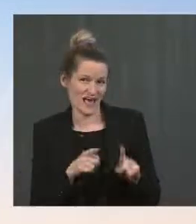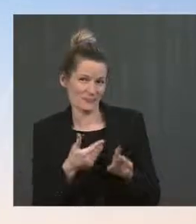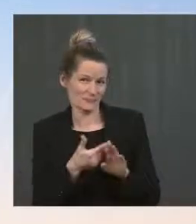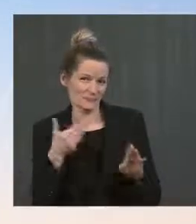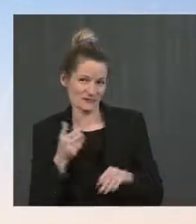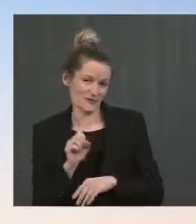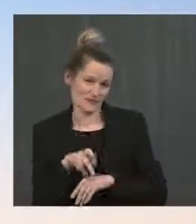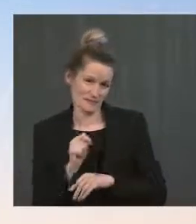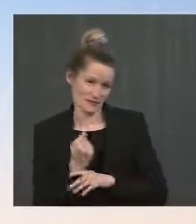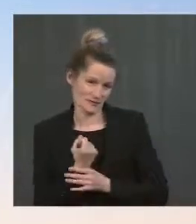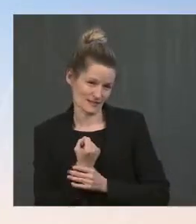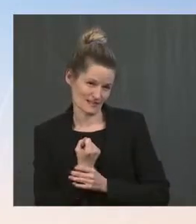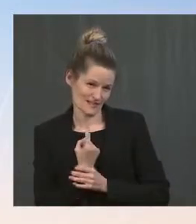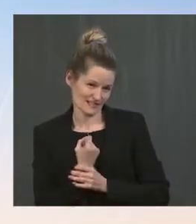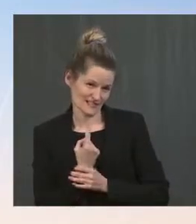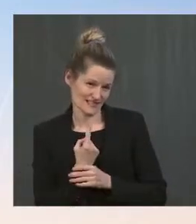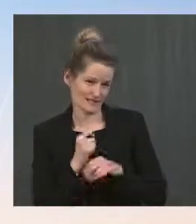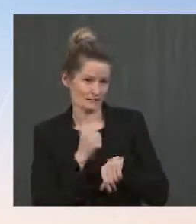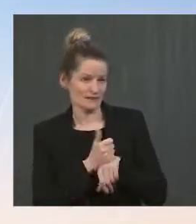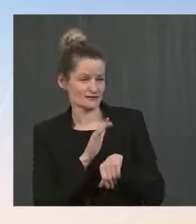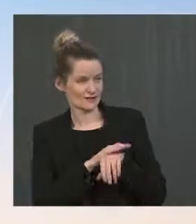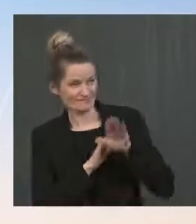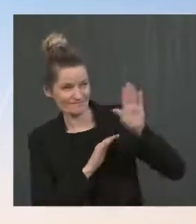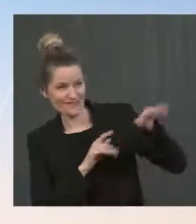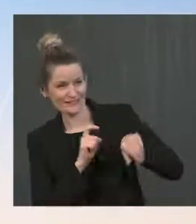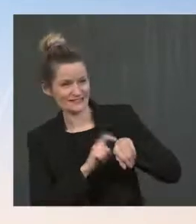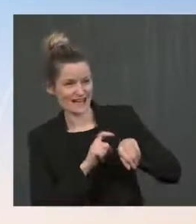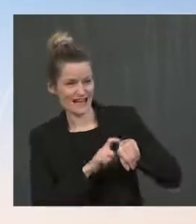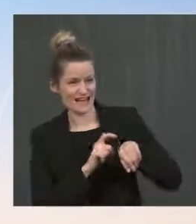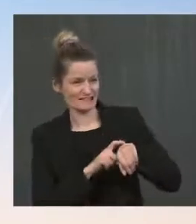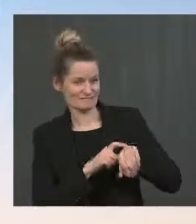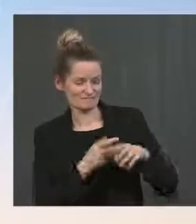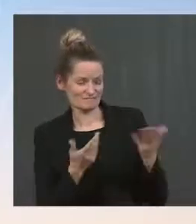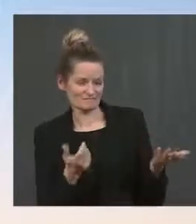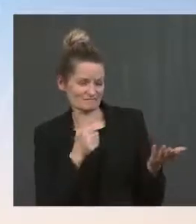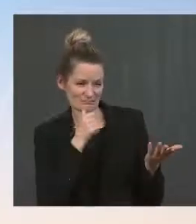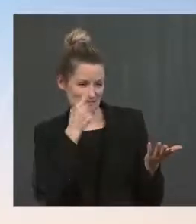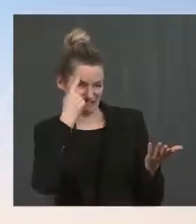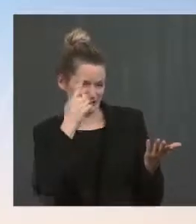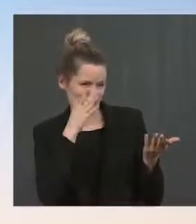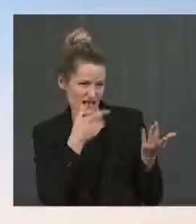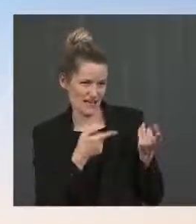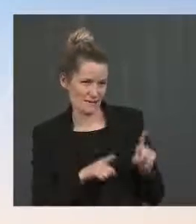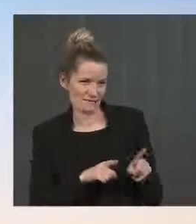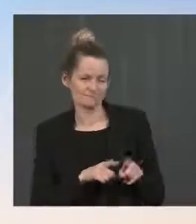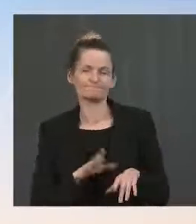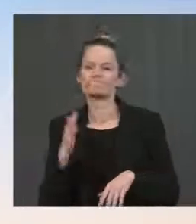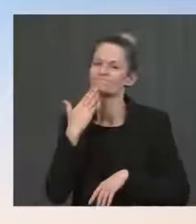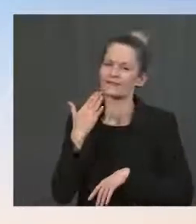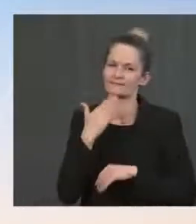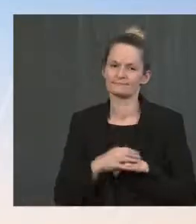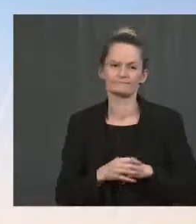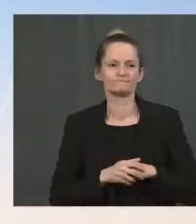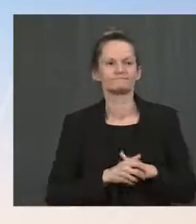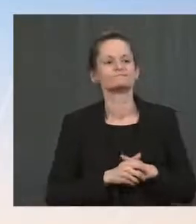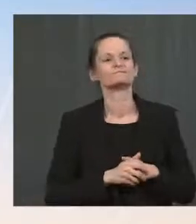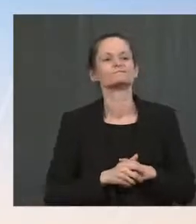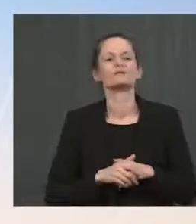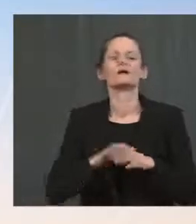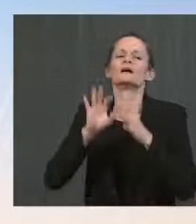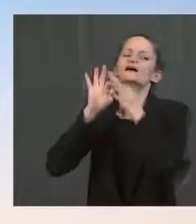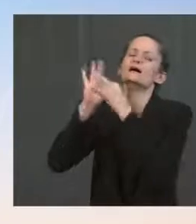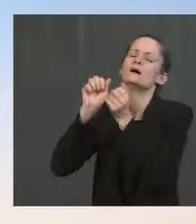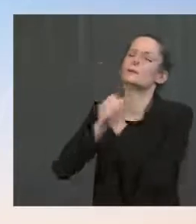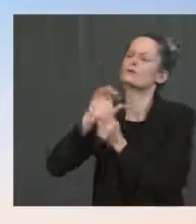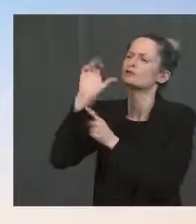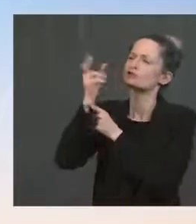their timing. It's not a deadline. I don't think that they've set for that. Thank you, Jen. Following up on these charter flights that the Taliban is holding up